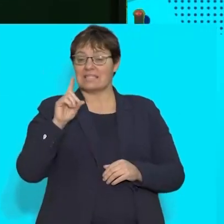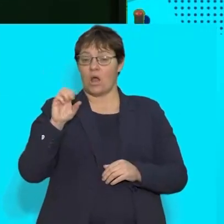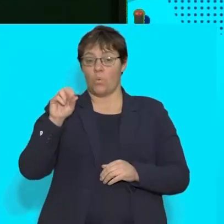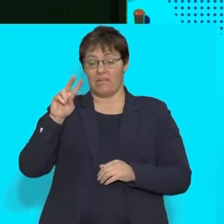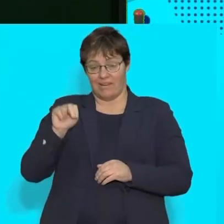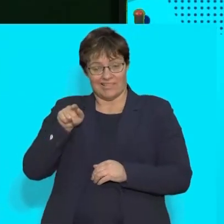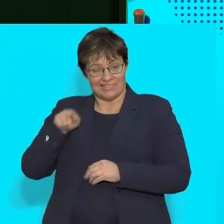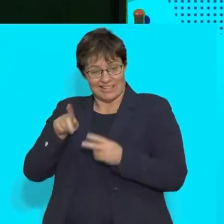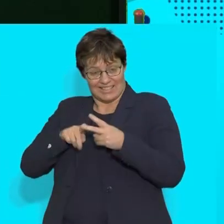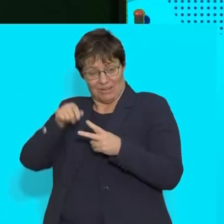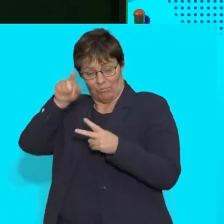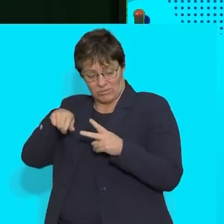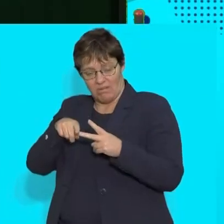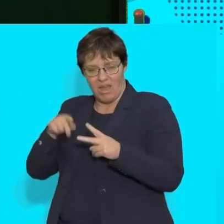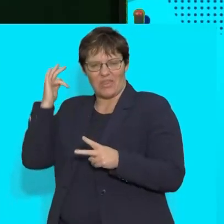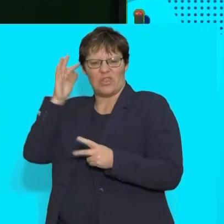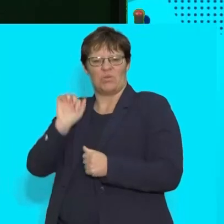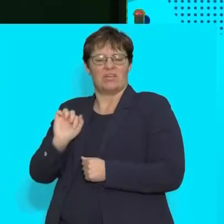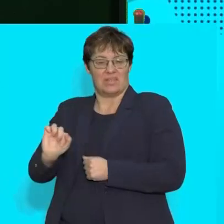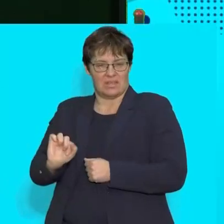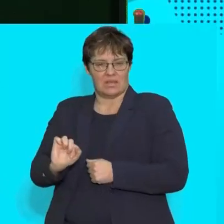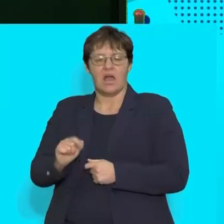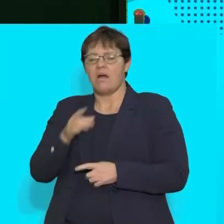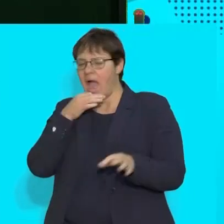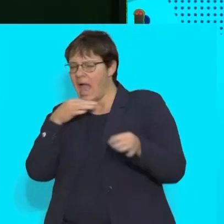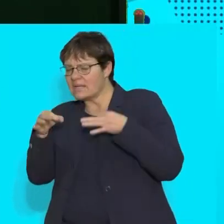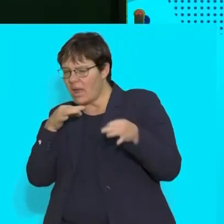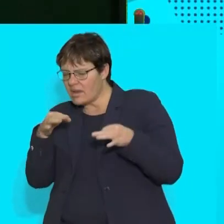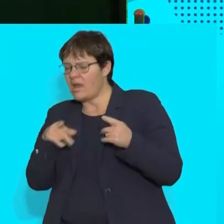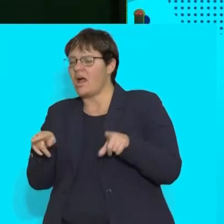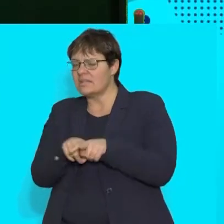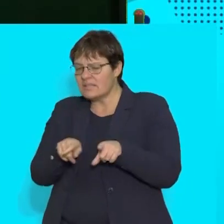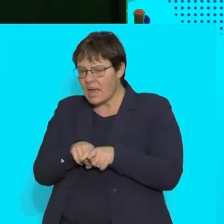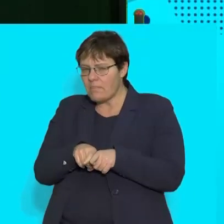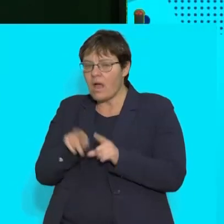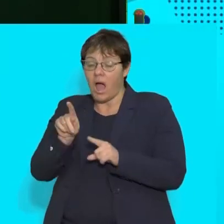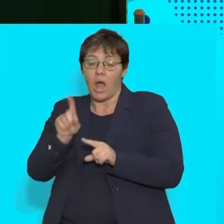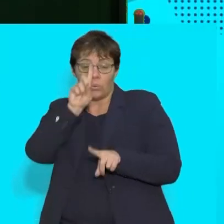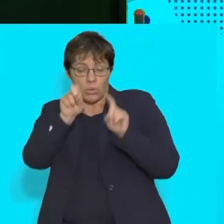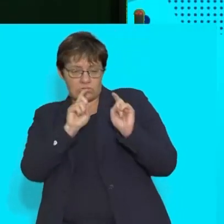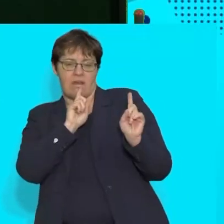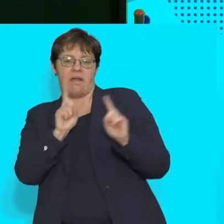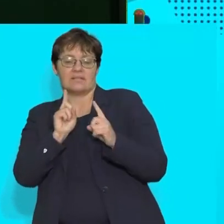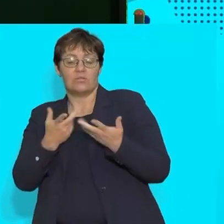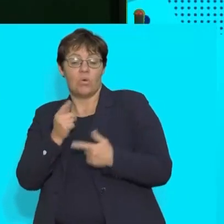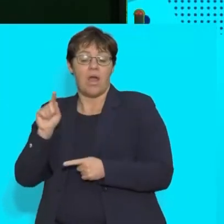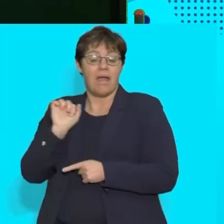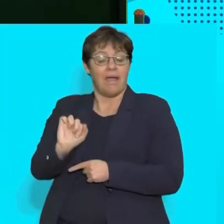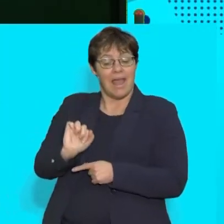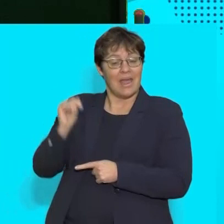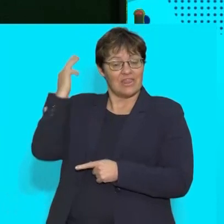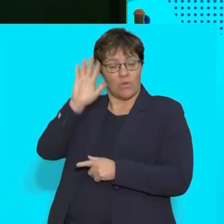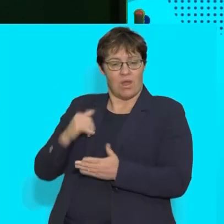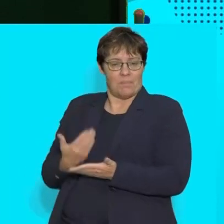natural selection was. We're going to try and unpack some questions as we try and understand how to apply his theory. Let's get straight into